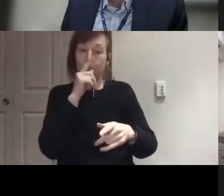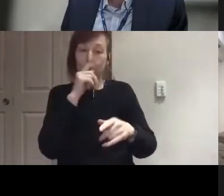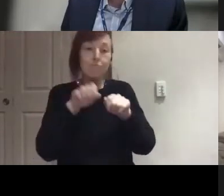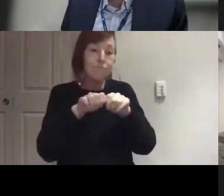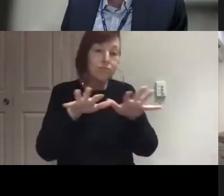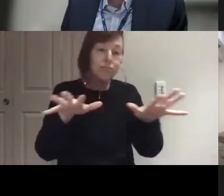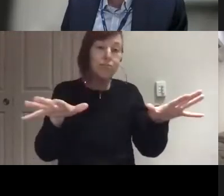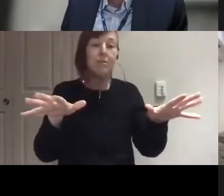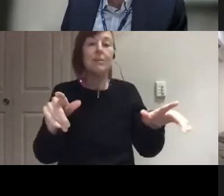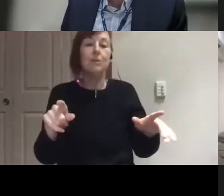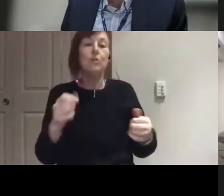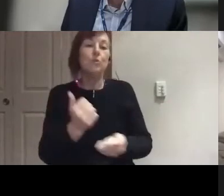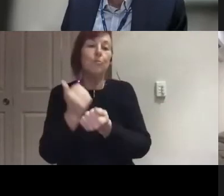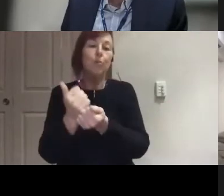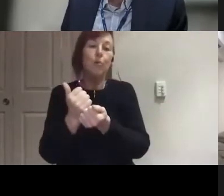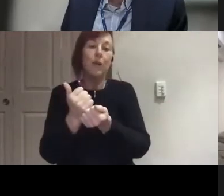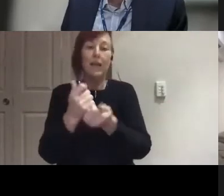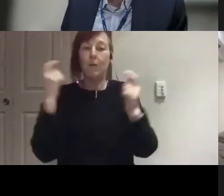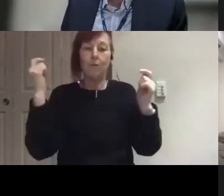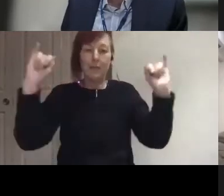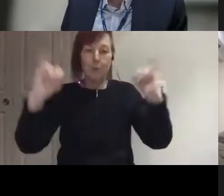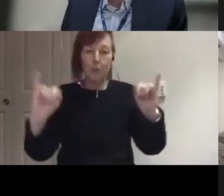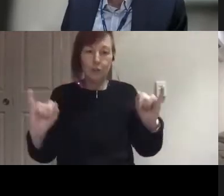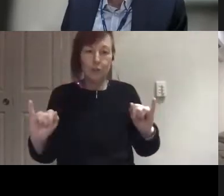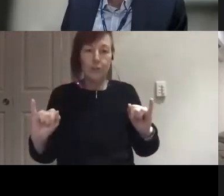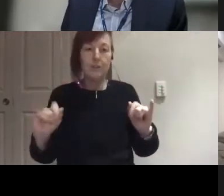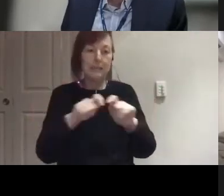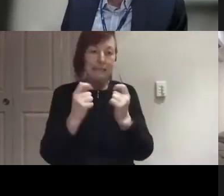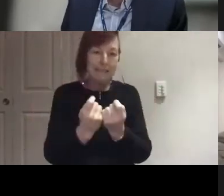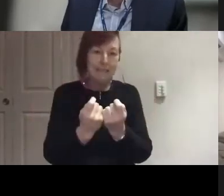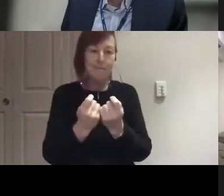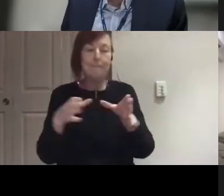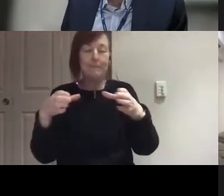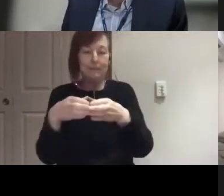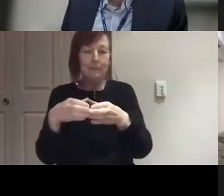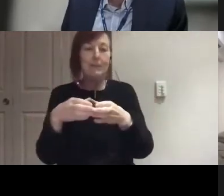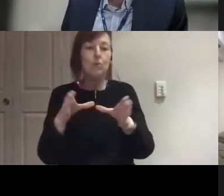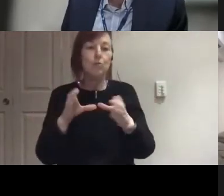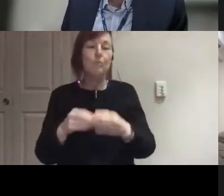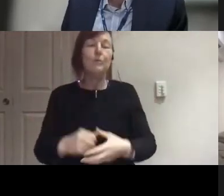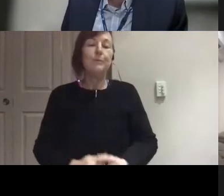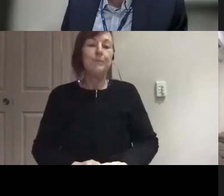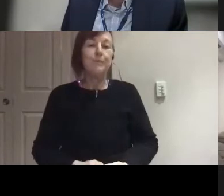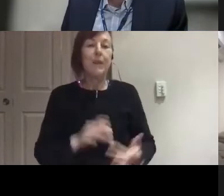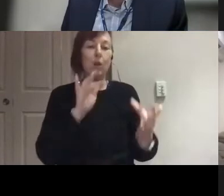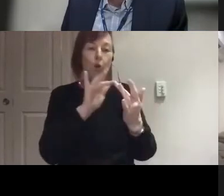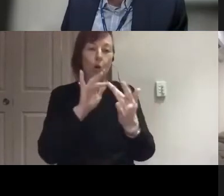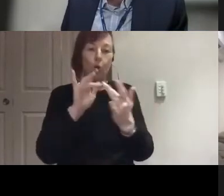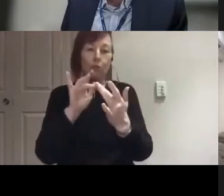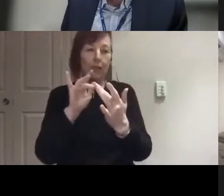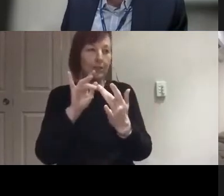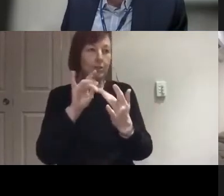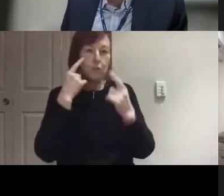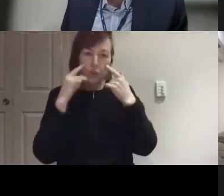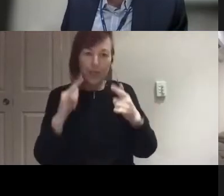such as our emergency department, our wards, certainly the COVID testing, and also contact tracing environment.